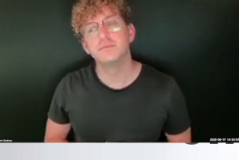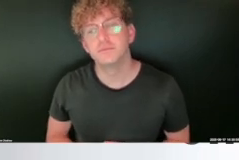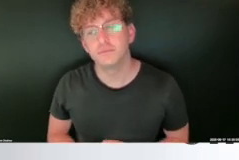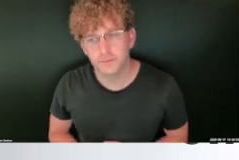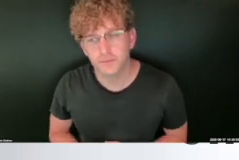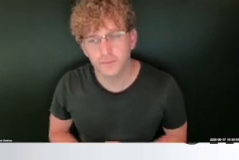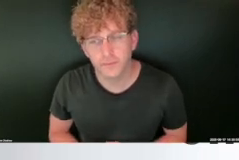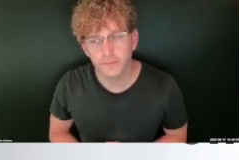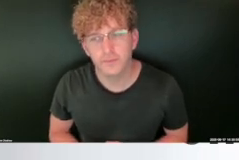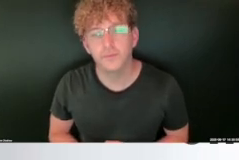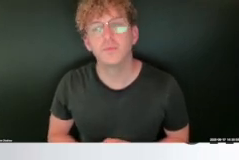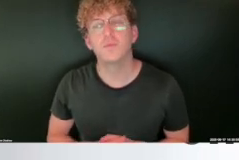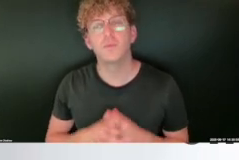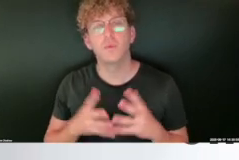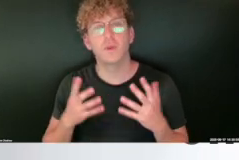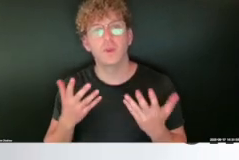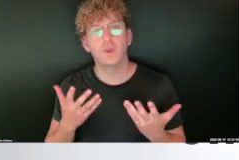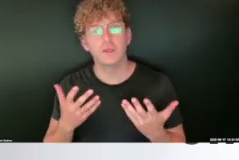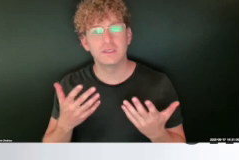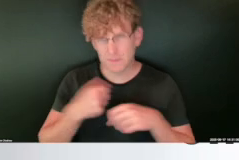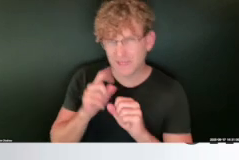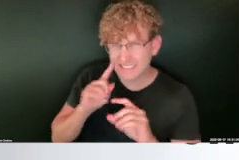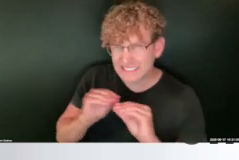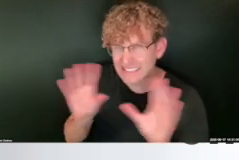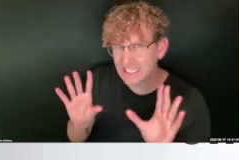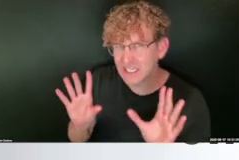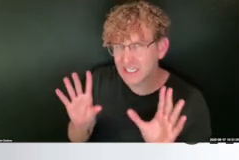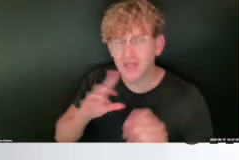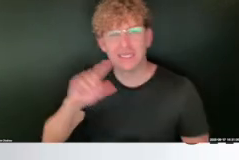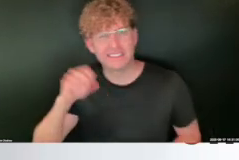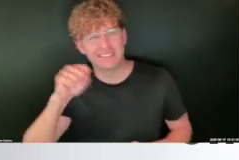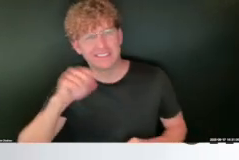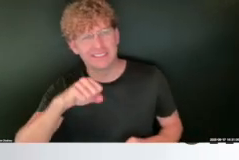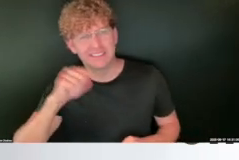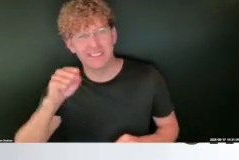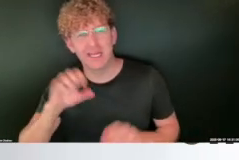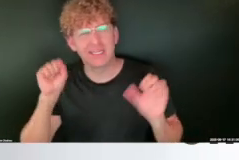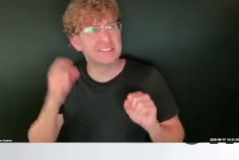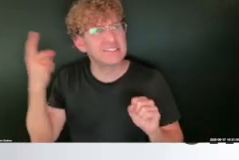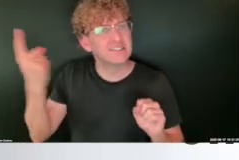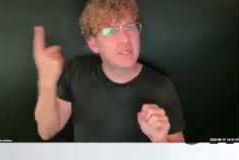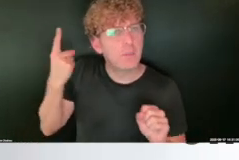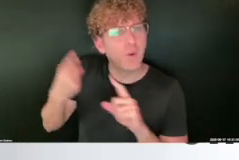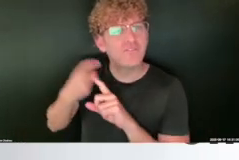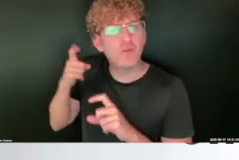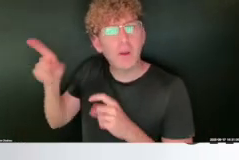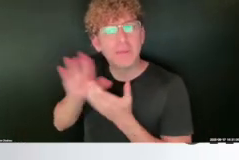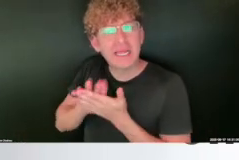Did I make sense? Oh, yes, thank you. Can someone from the Clean Cars for All team maybe respond to that